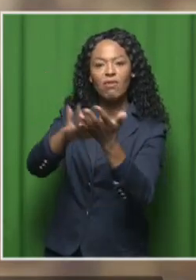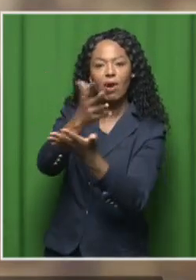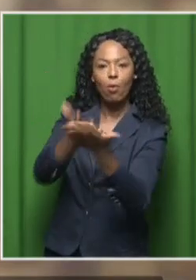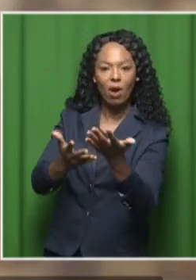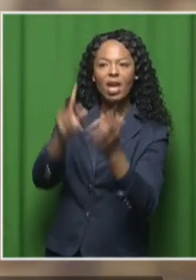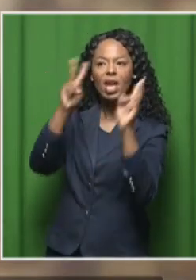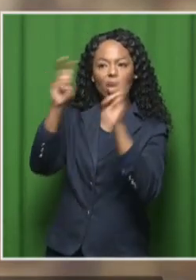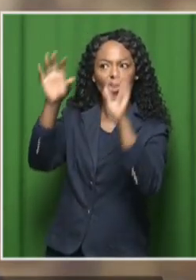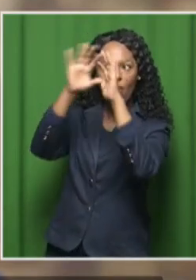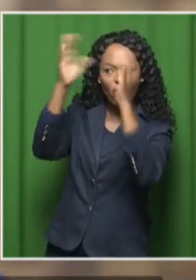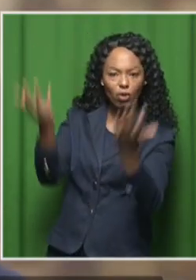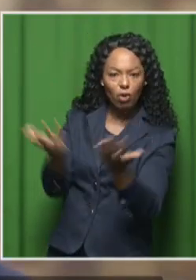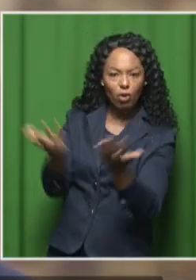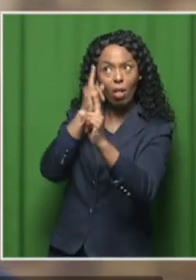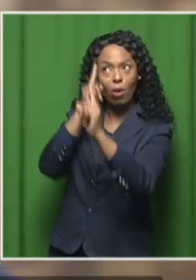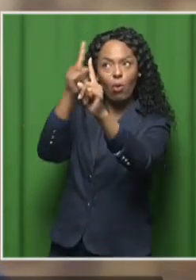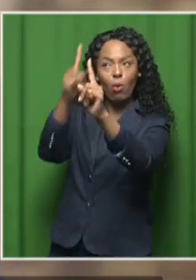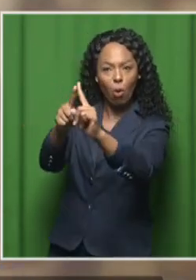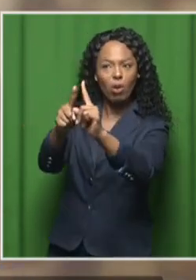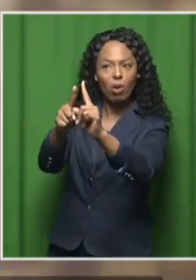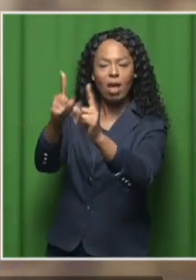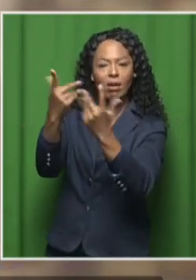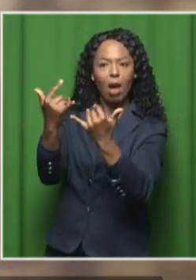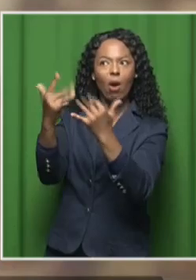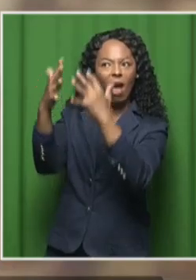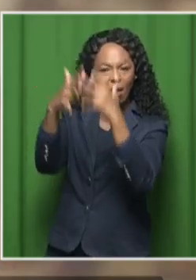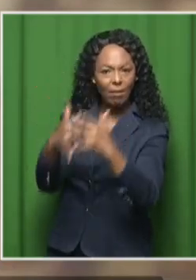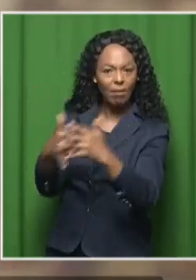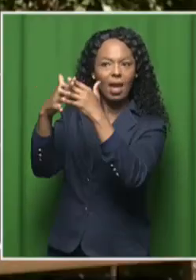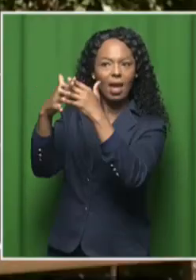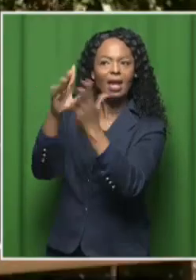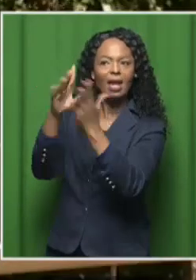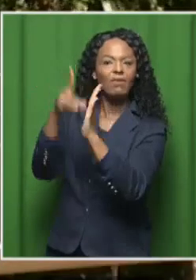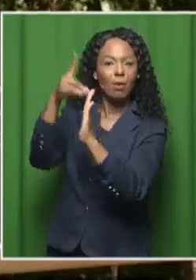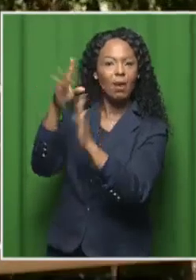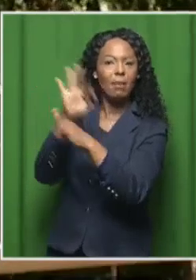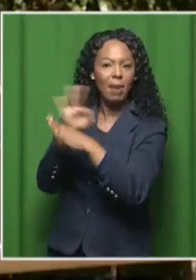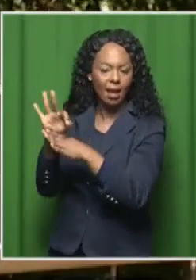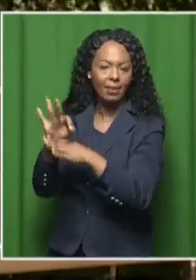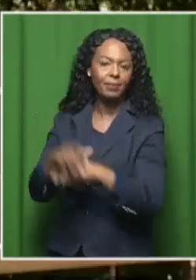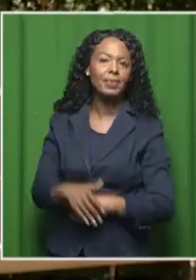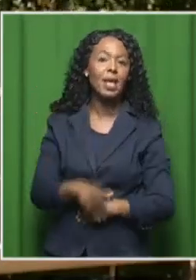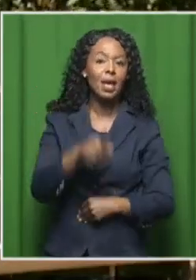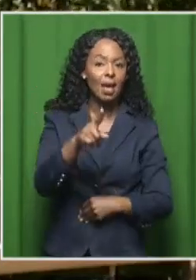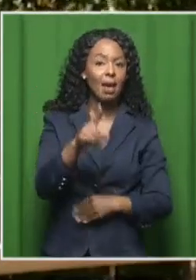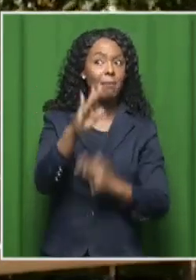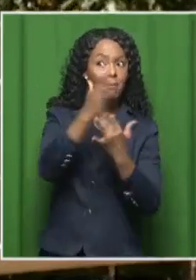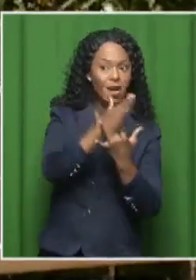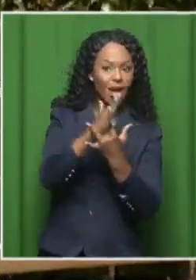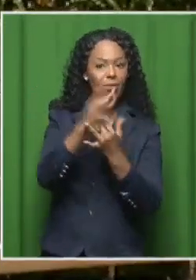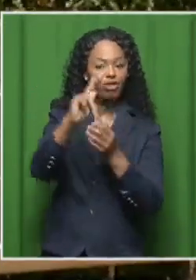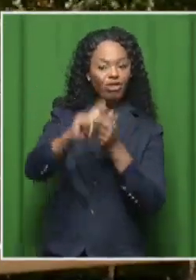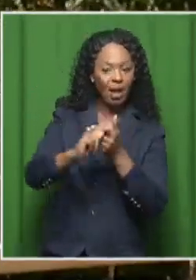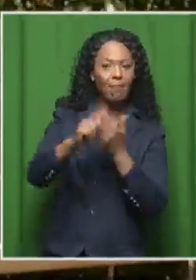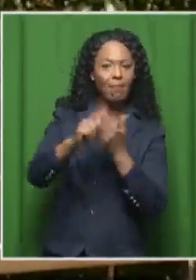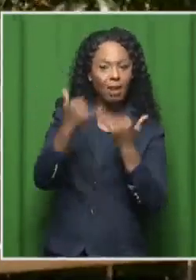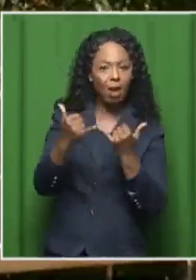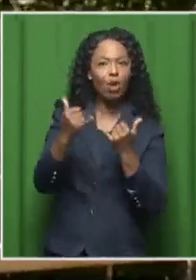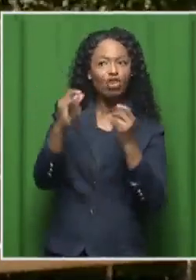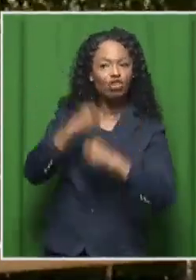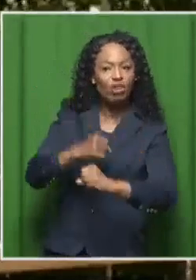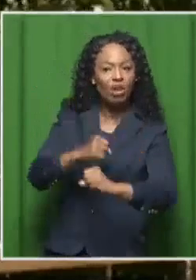global goals such as the United Nations Development Plan. Medium-term strategic framework covers